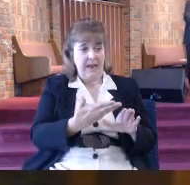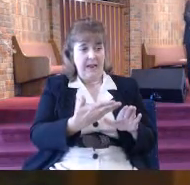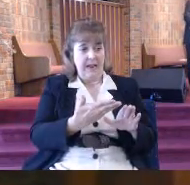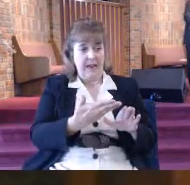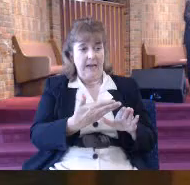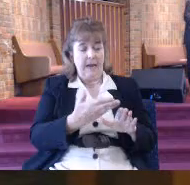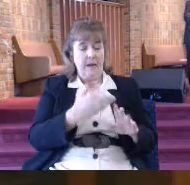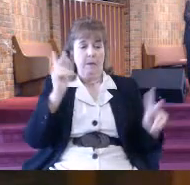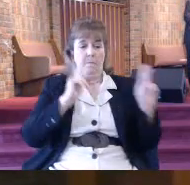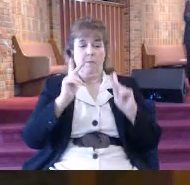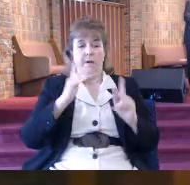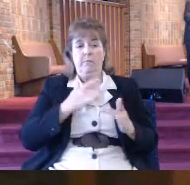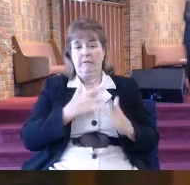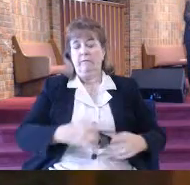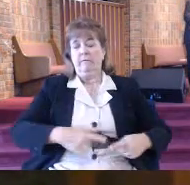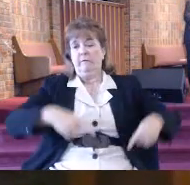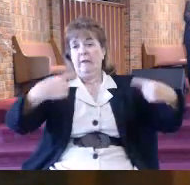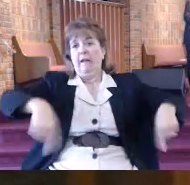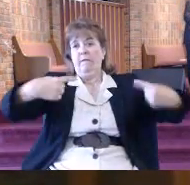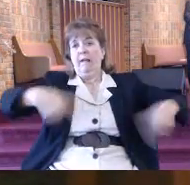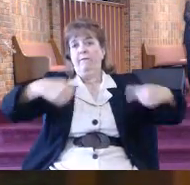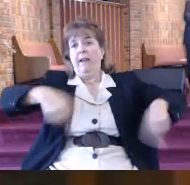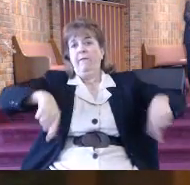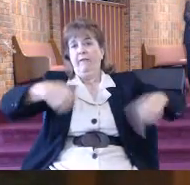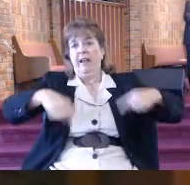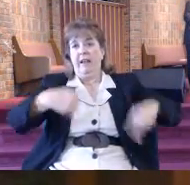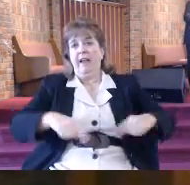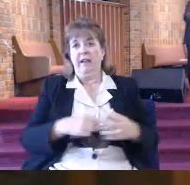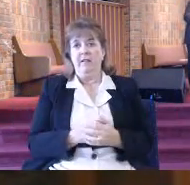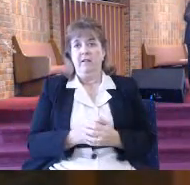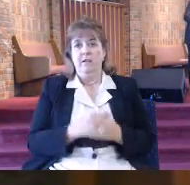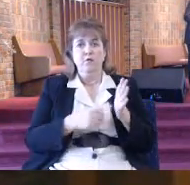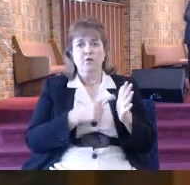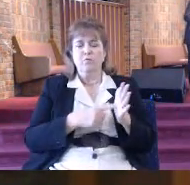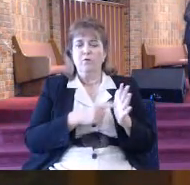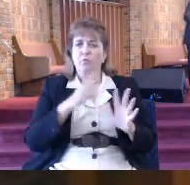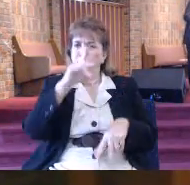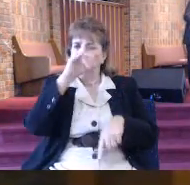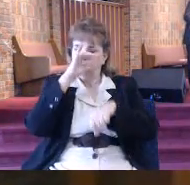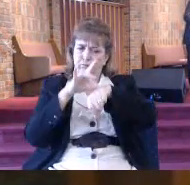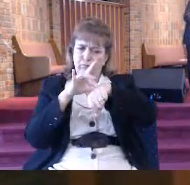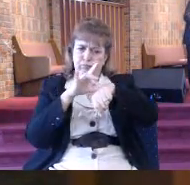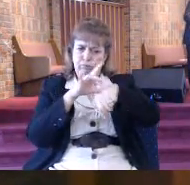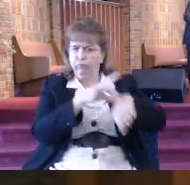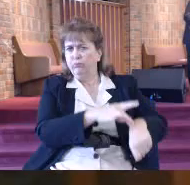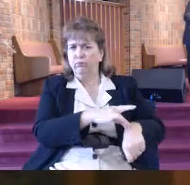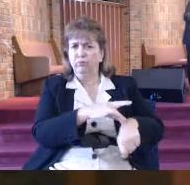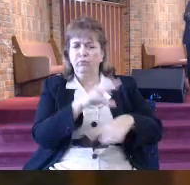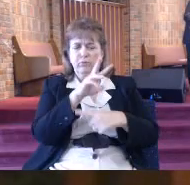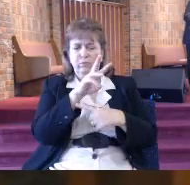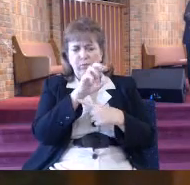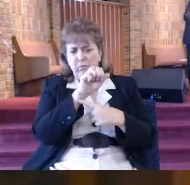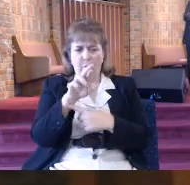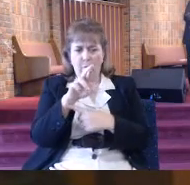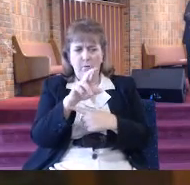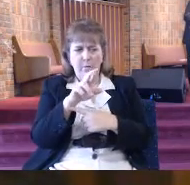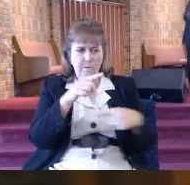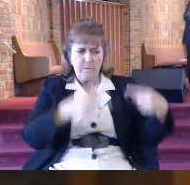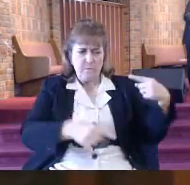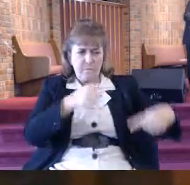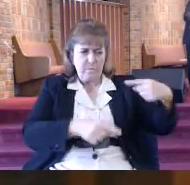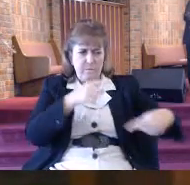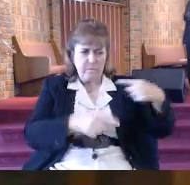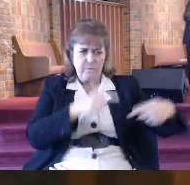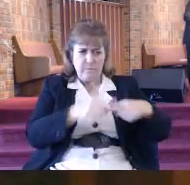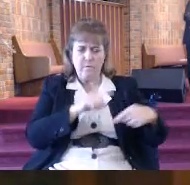Sometimes surviving families war for years over the division of property. I